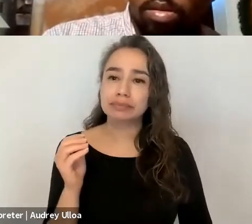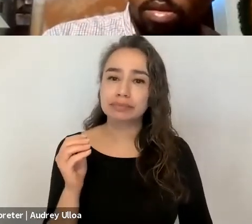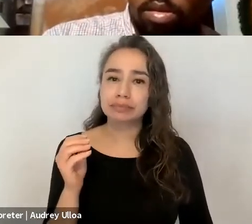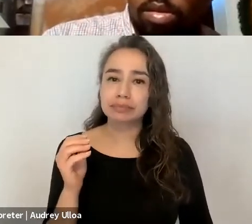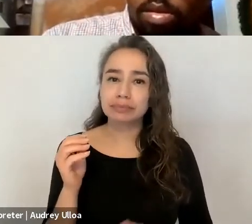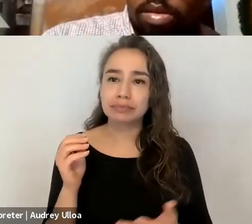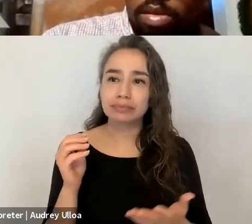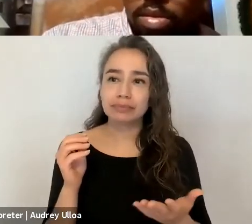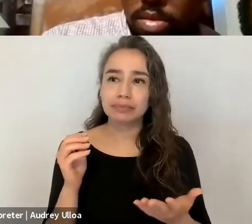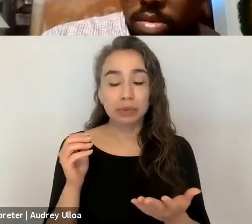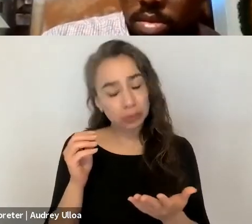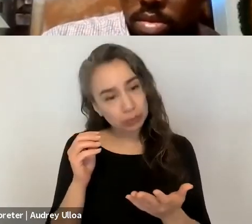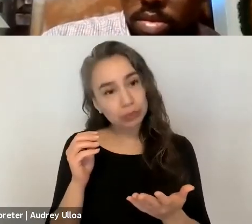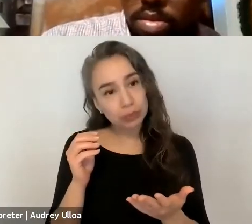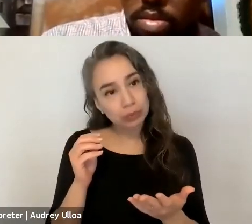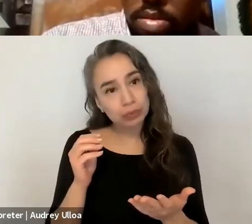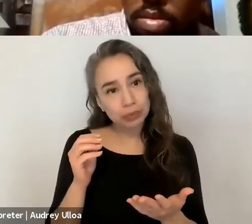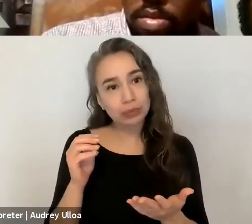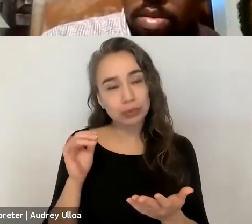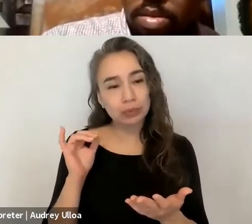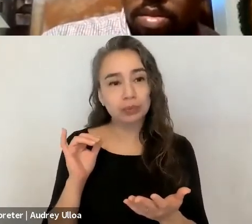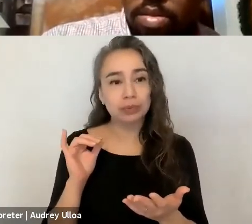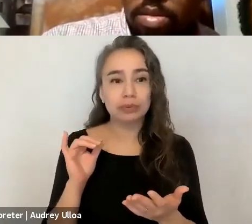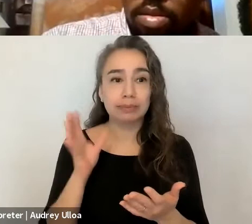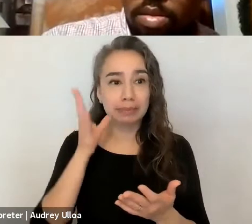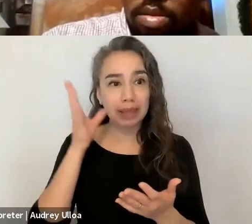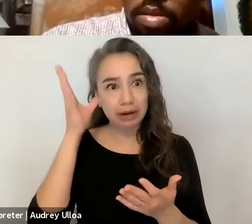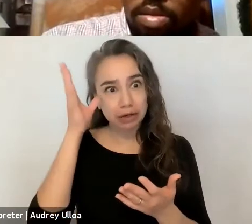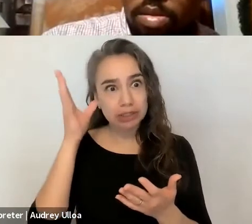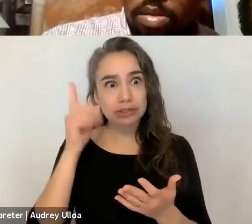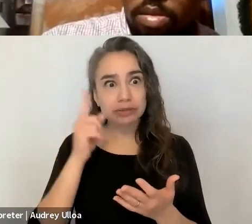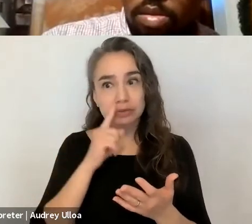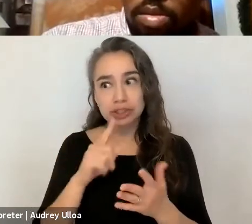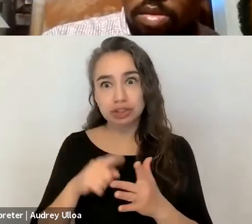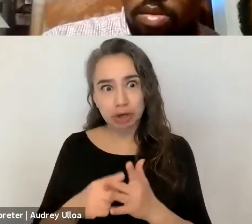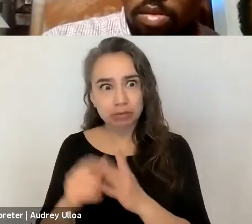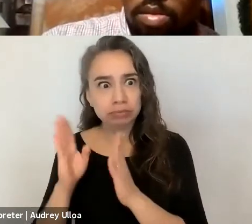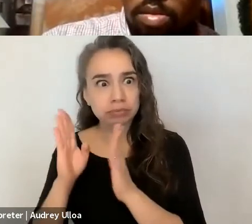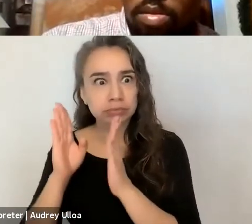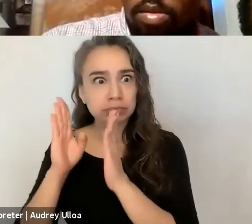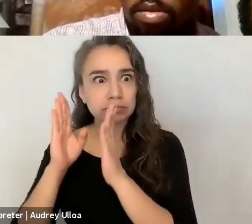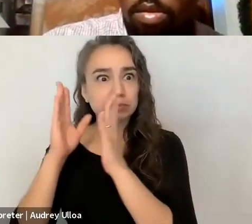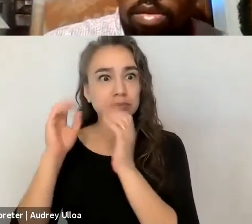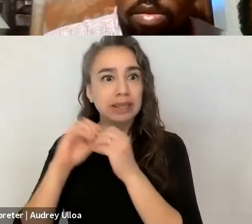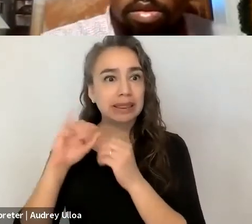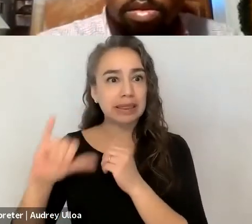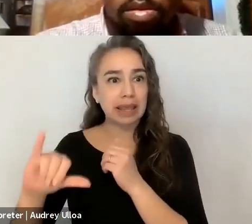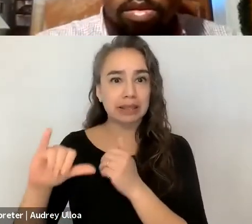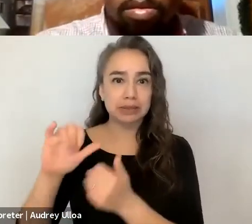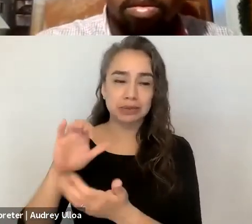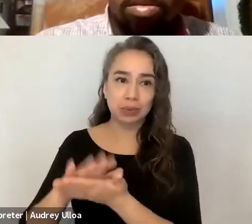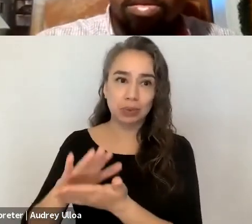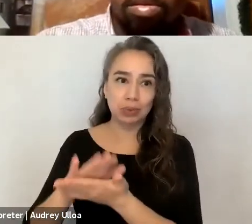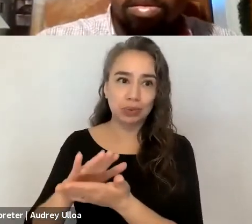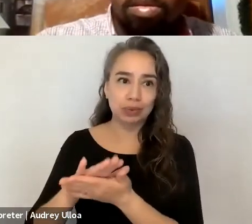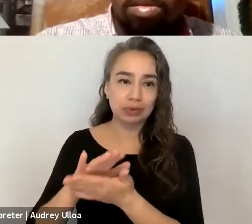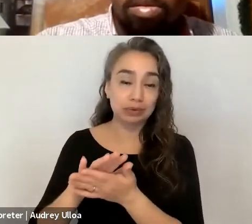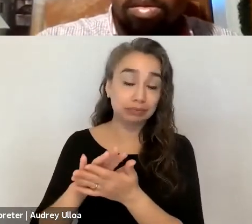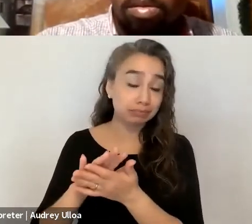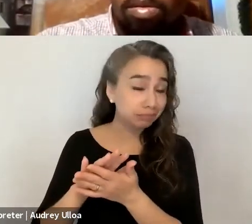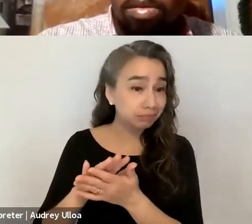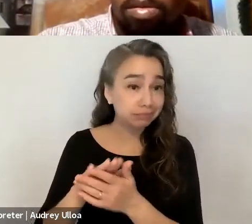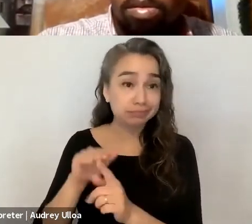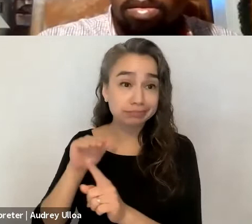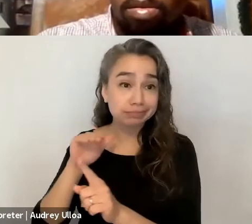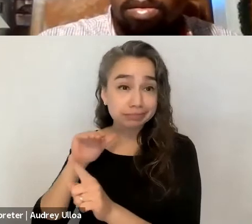That gained a lot of traction amongst parents in that particular school. And it went all the way up to the